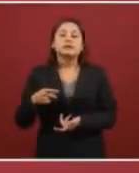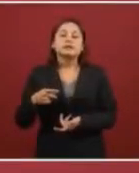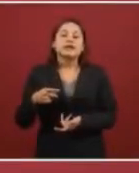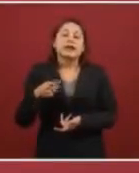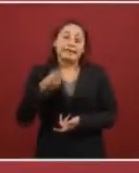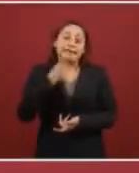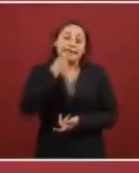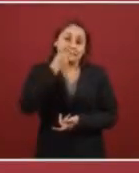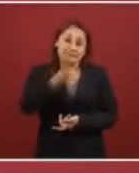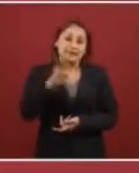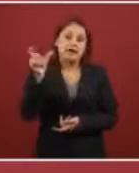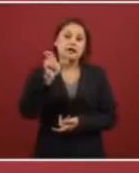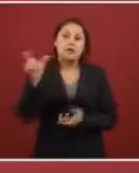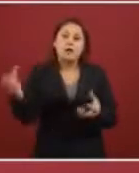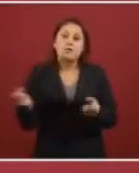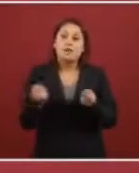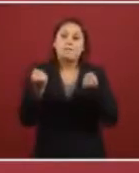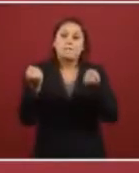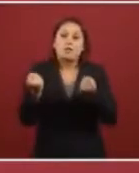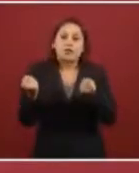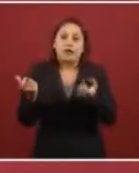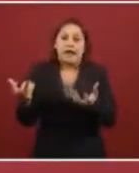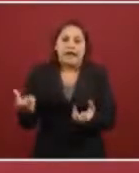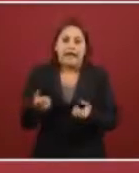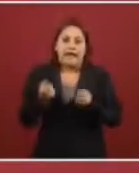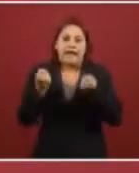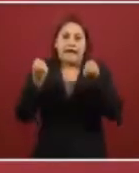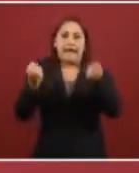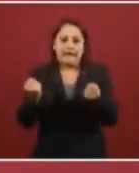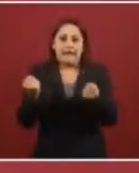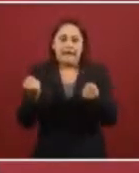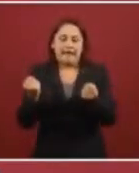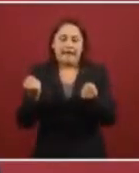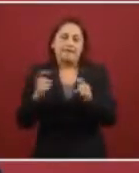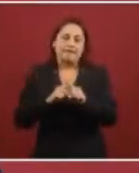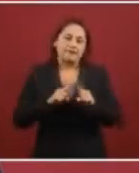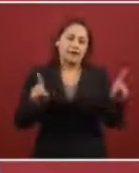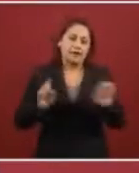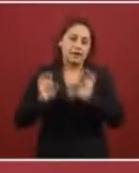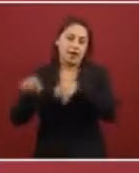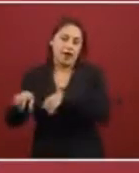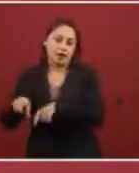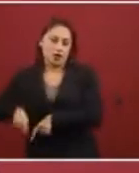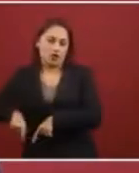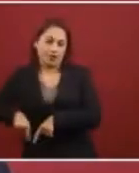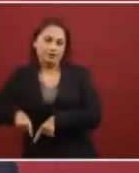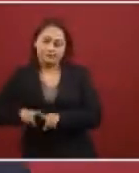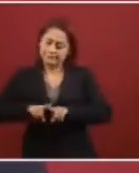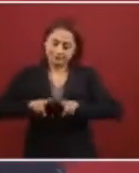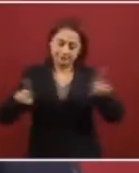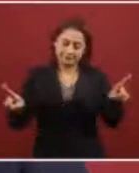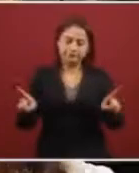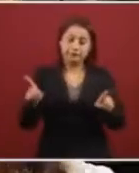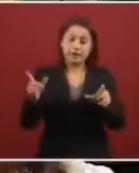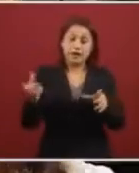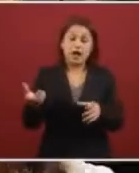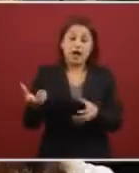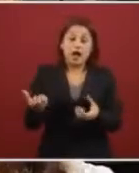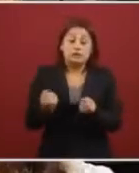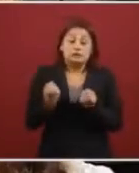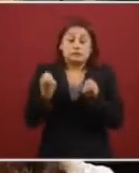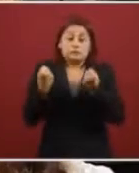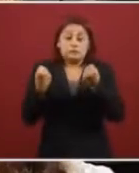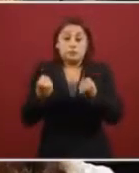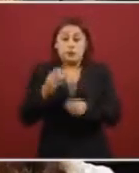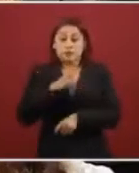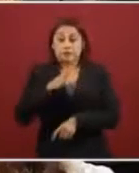Pero ese es otro asunto. That's another matter. Bueno, se hablaba so en campañas y luego se olvidaba. And then they would